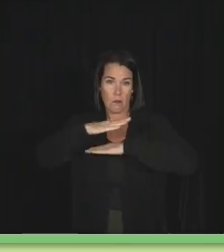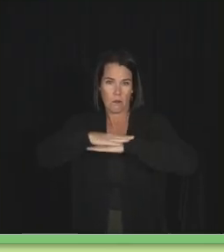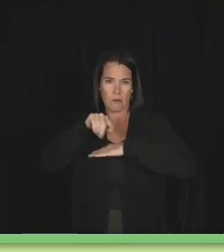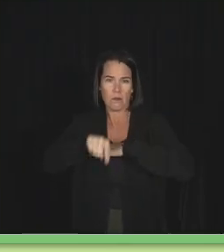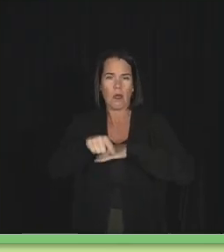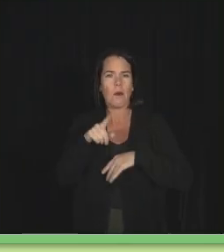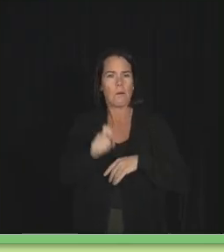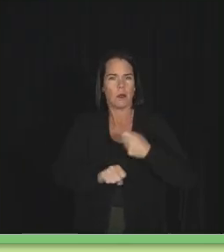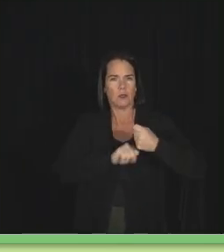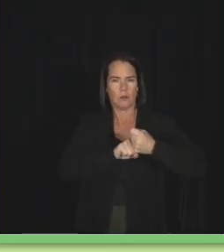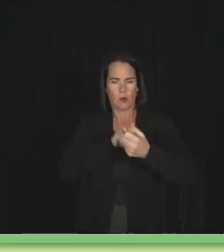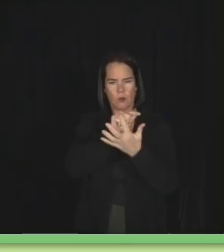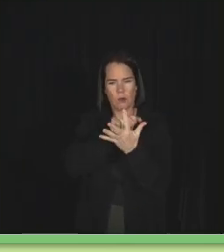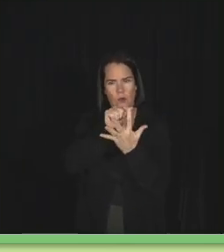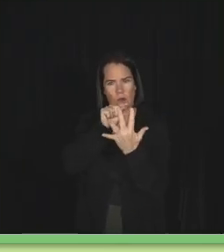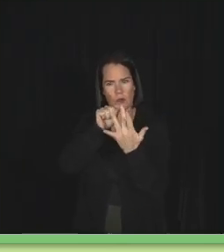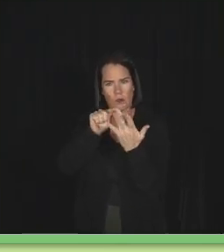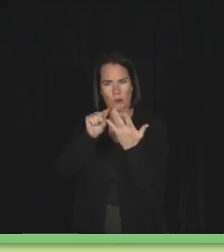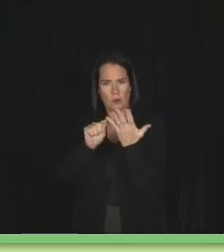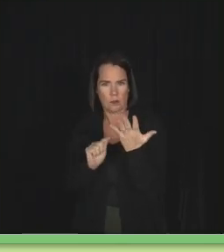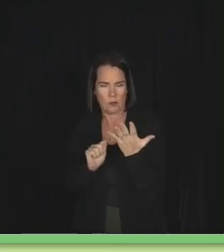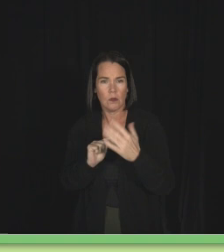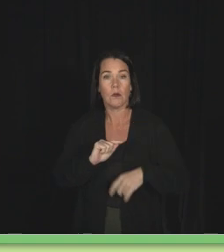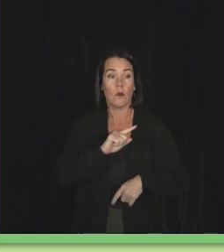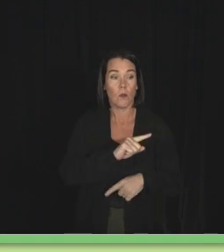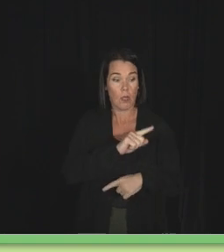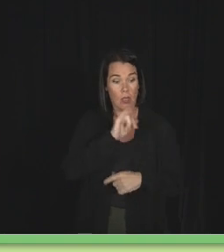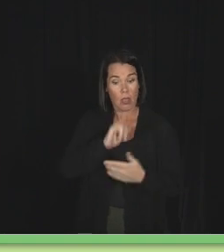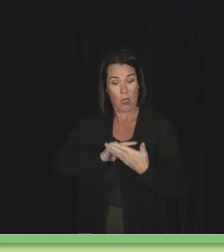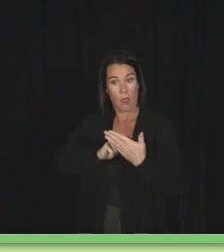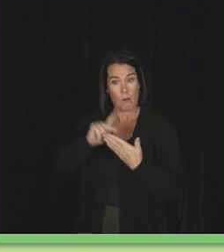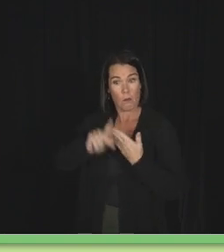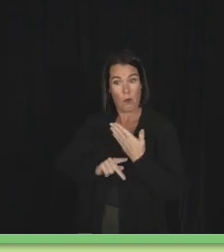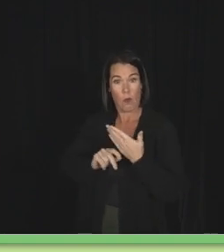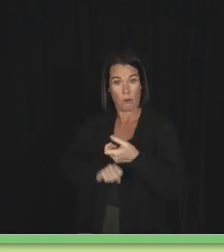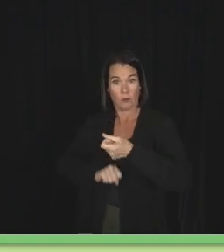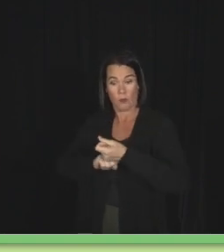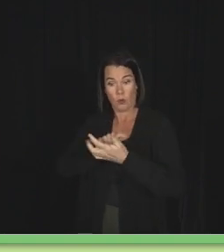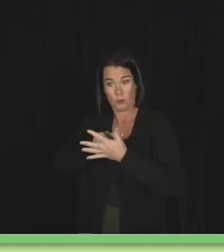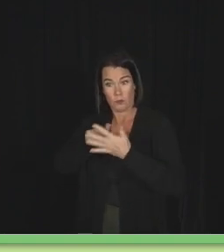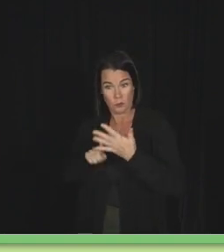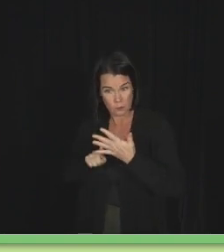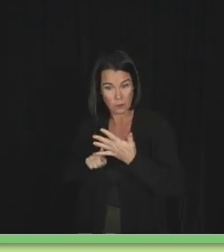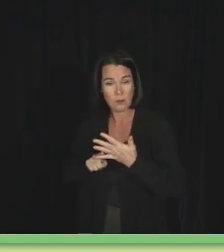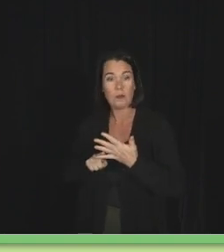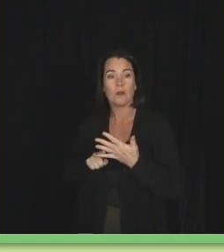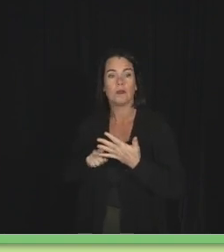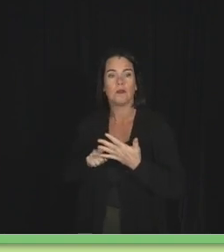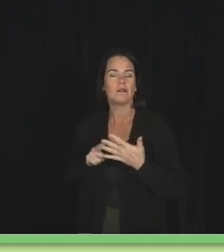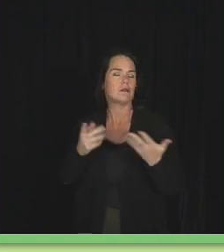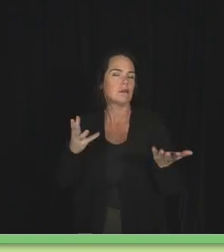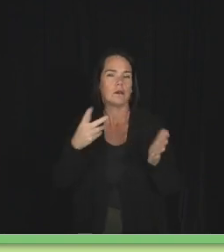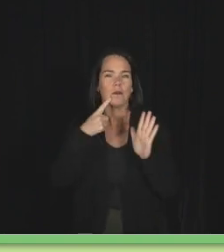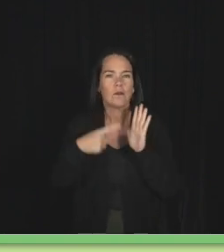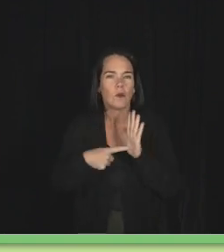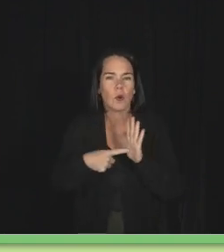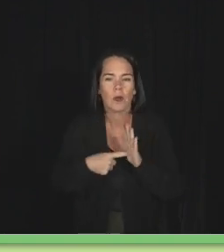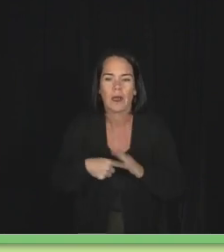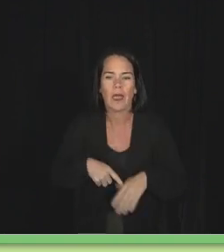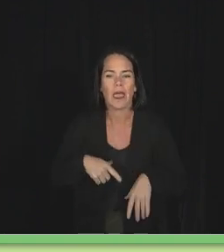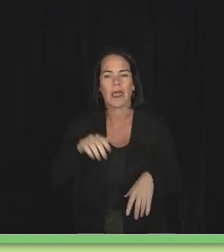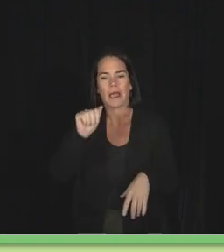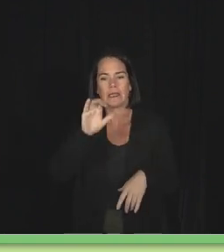core areas. Once the platform supports those requirements across, for example,